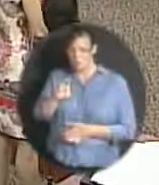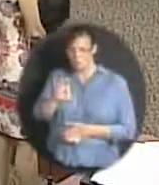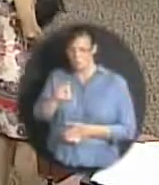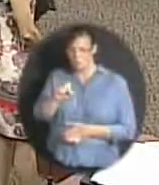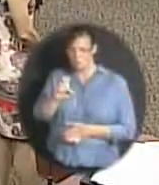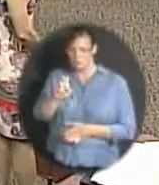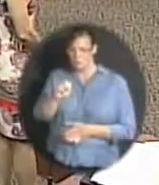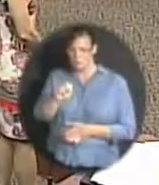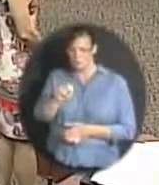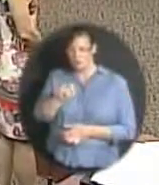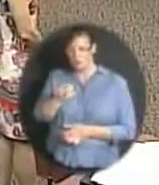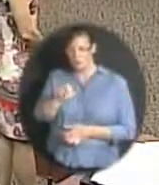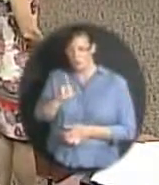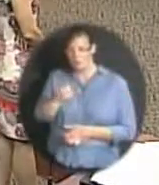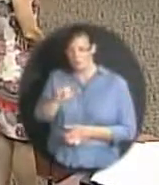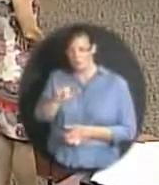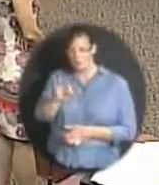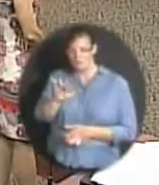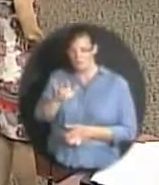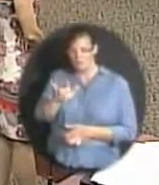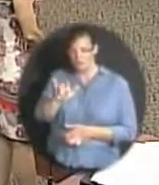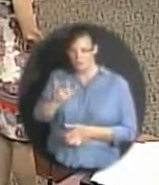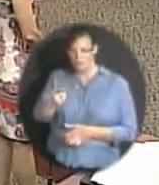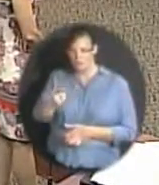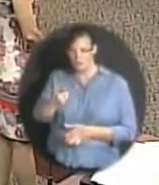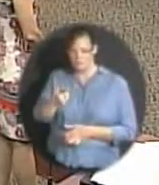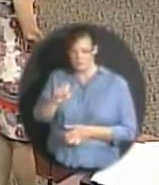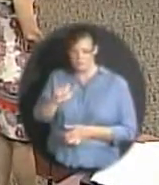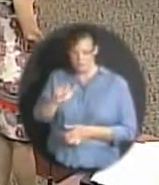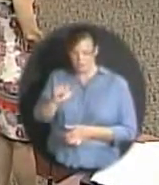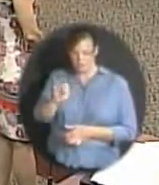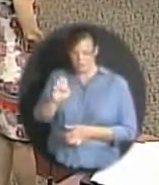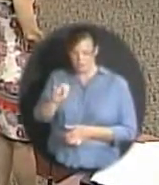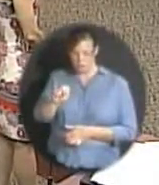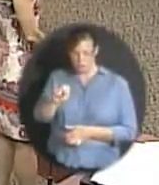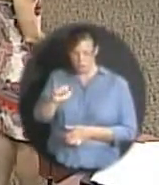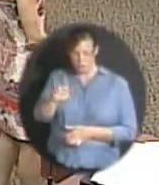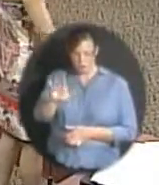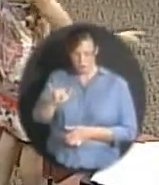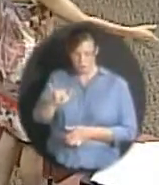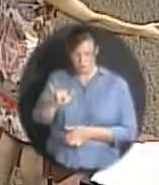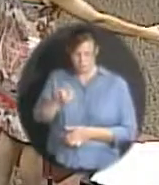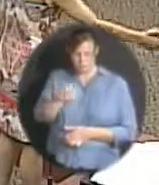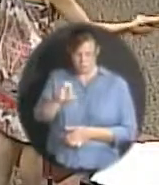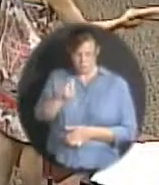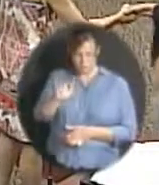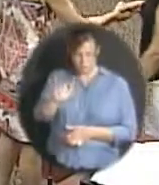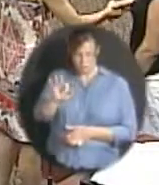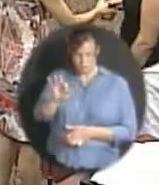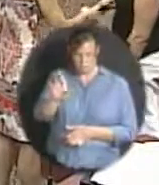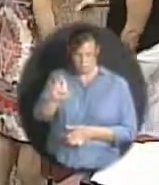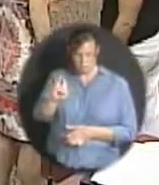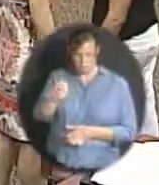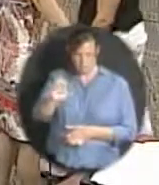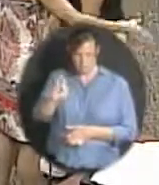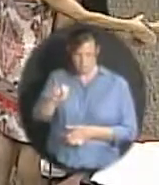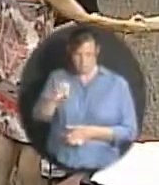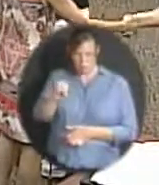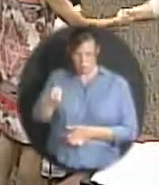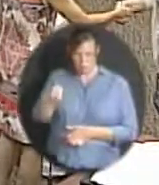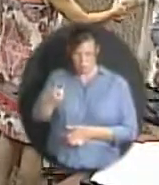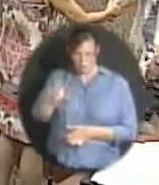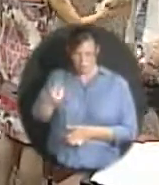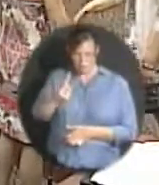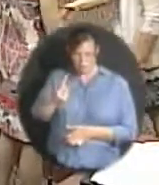was mentored by Laura Flynn from Salvation Army and Sarah Dieters from 3 Dog Bakery. Jenny Freeman from Olathe Northwest, who was mentored by